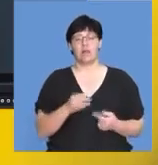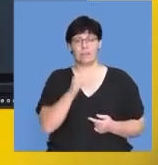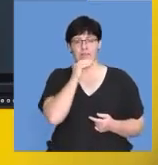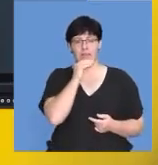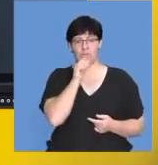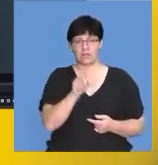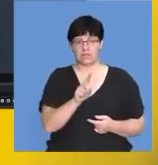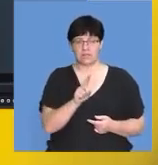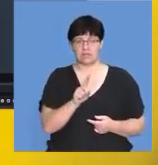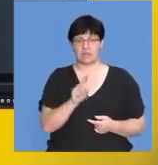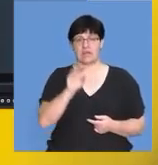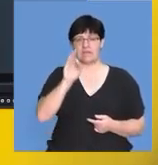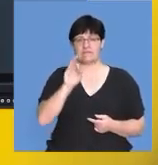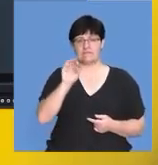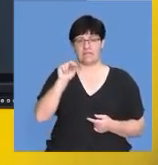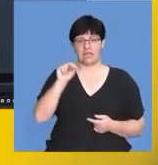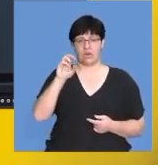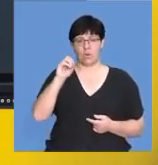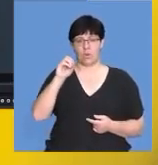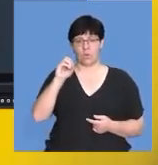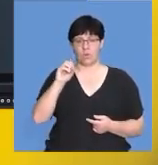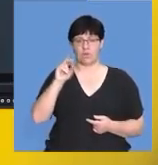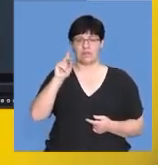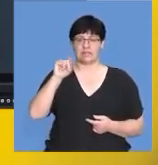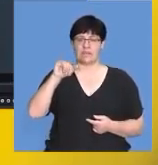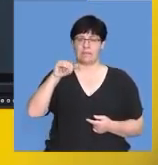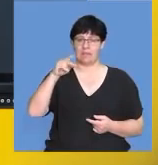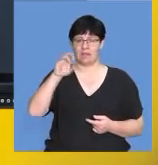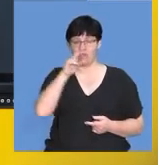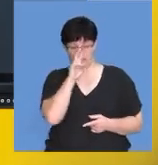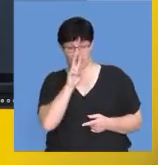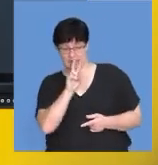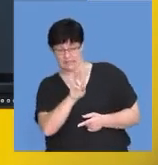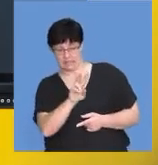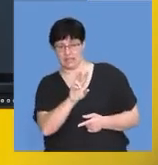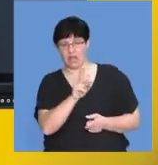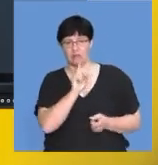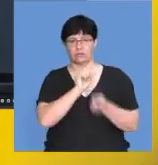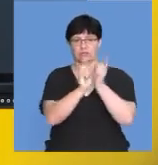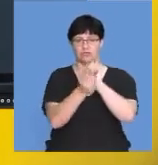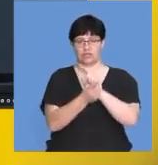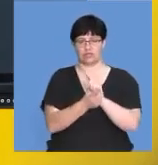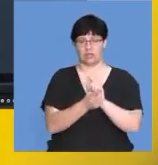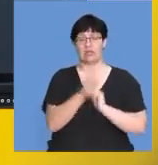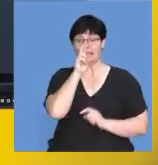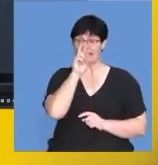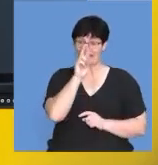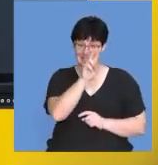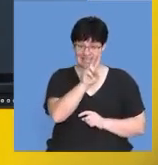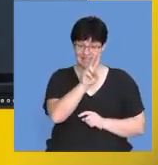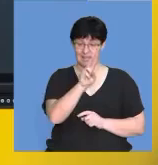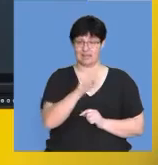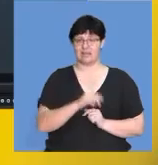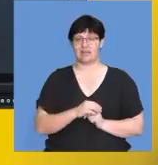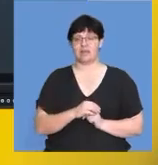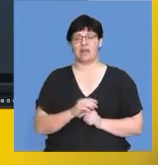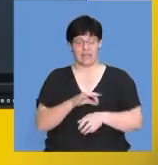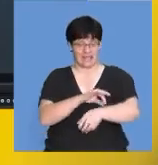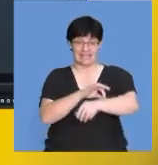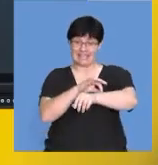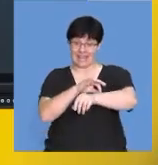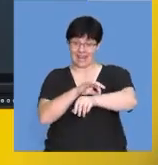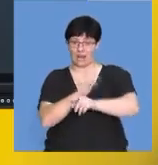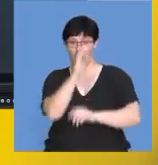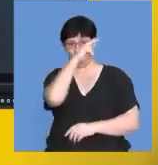significant phenotypic, so things that you can clearly see in them, changes. And in this case, you can see from that, their skin